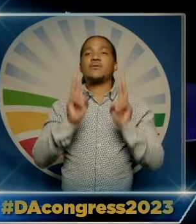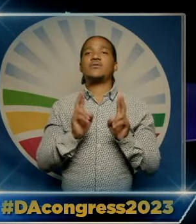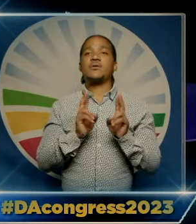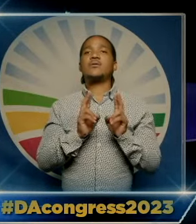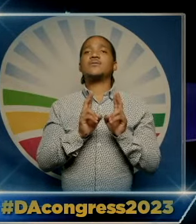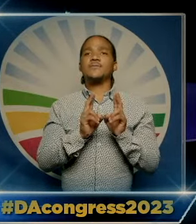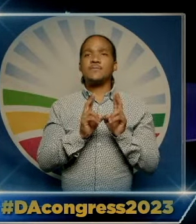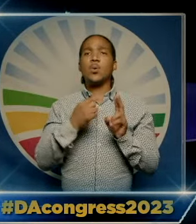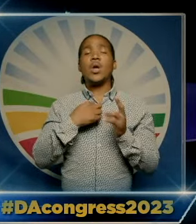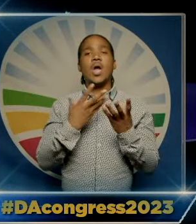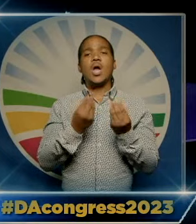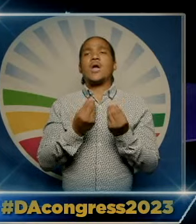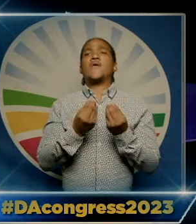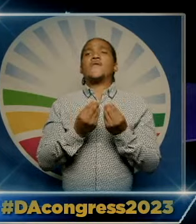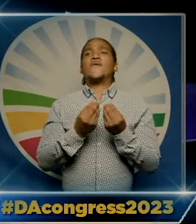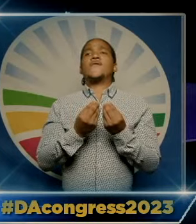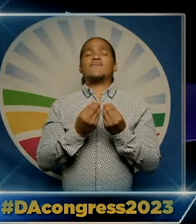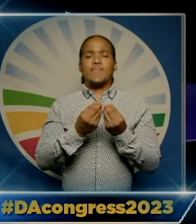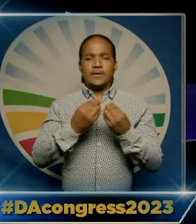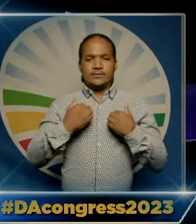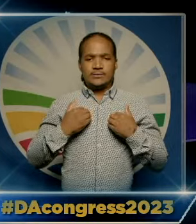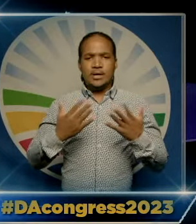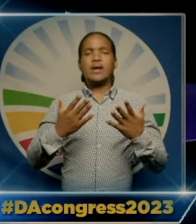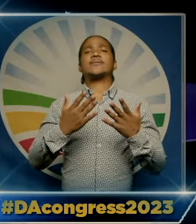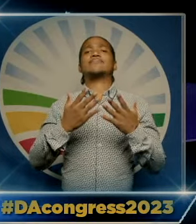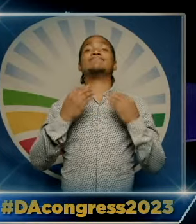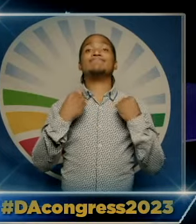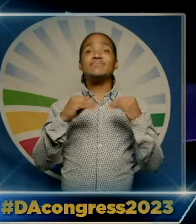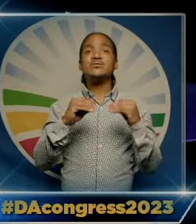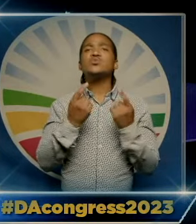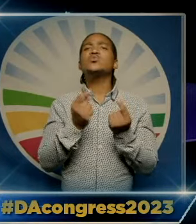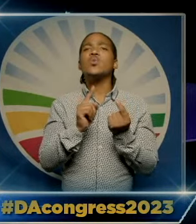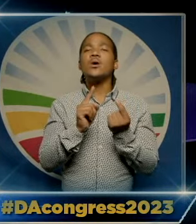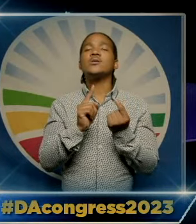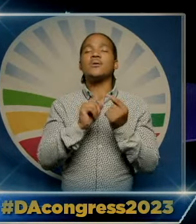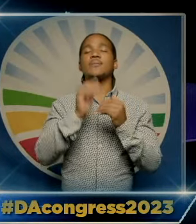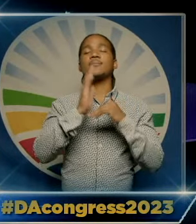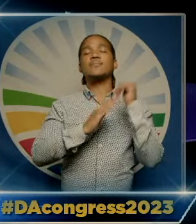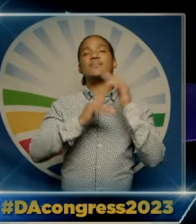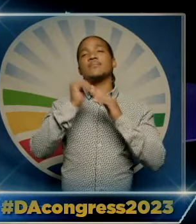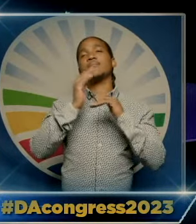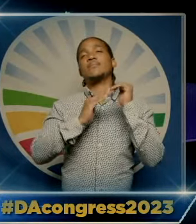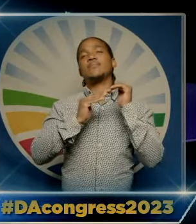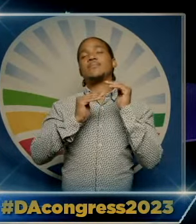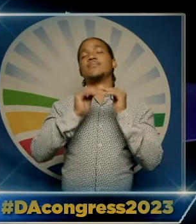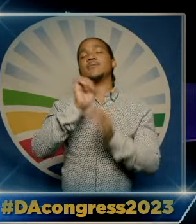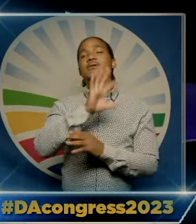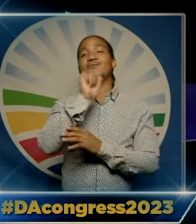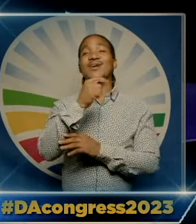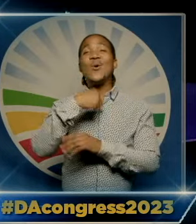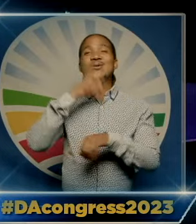with the business of rebuilding South Africa. We need peace in our